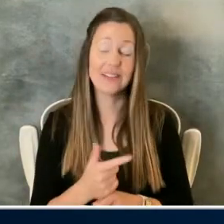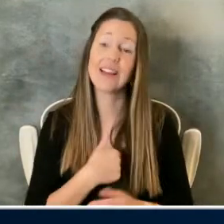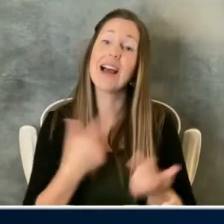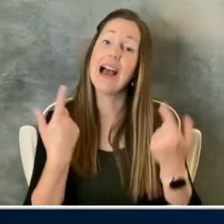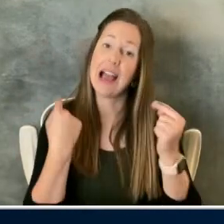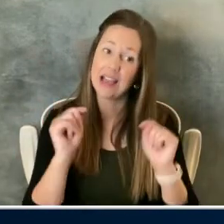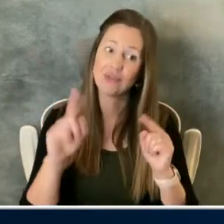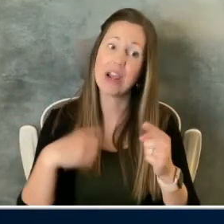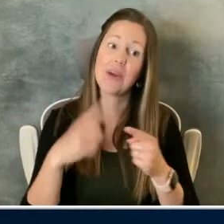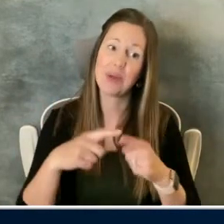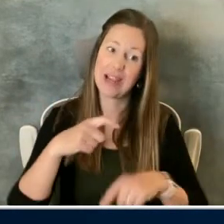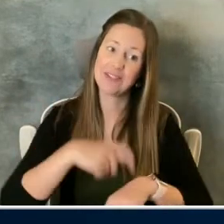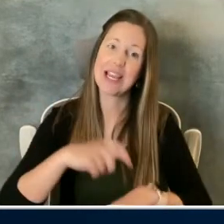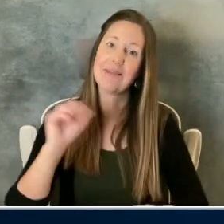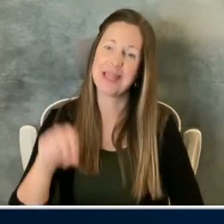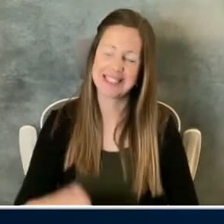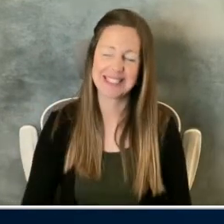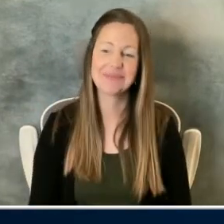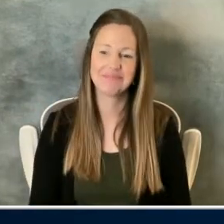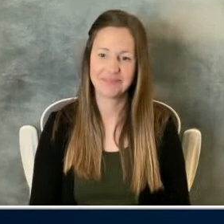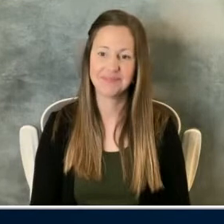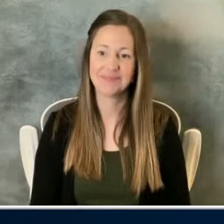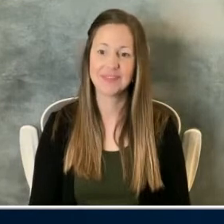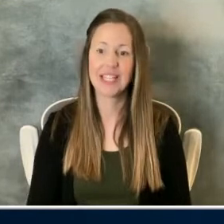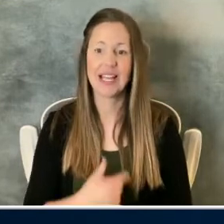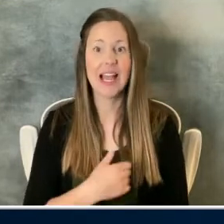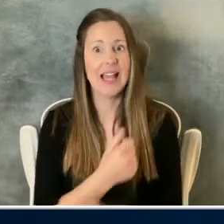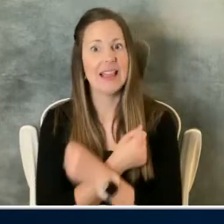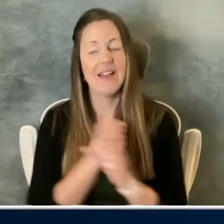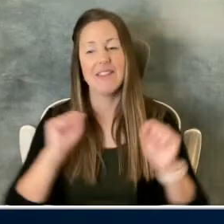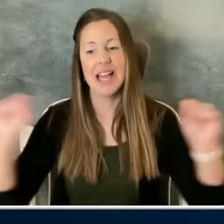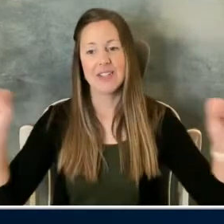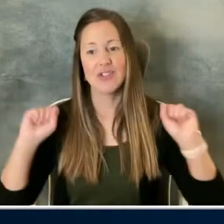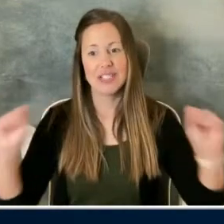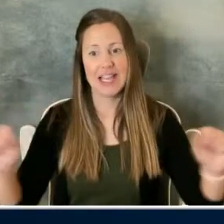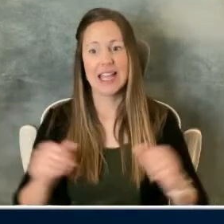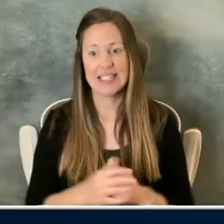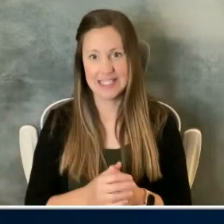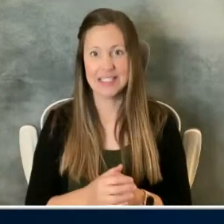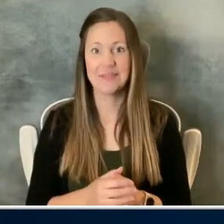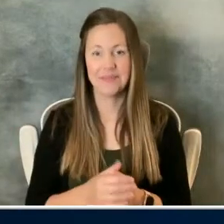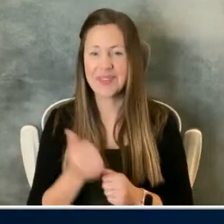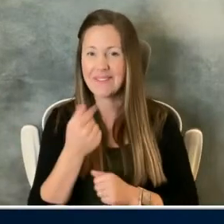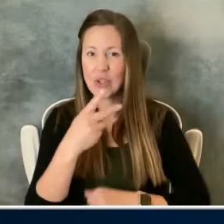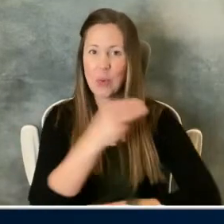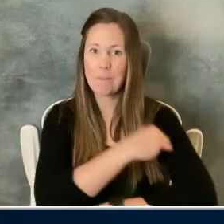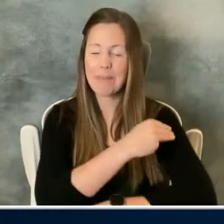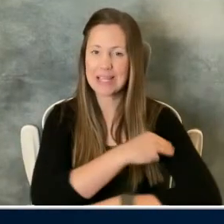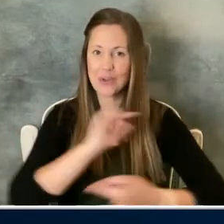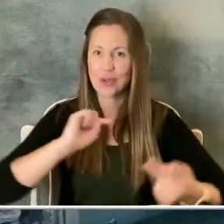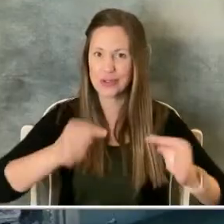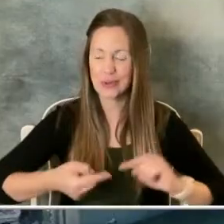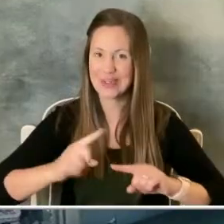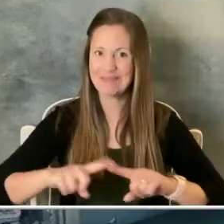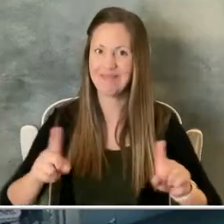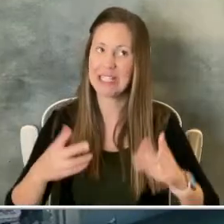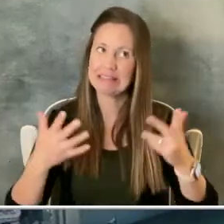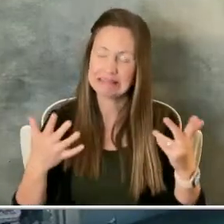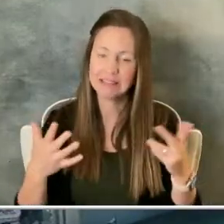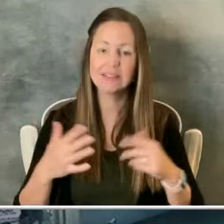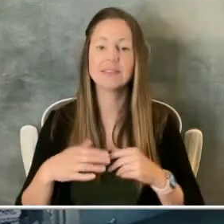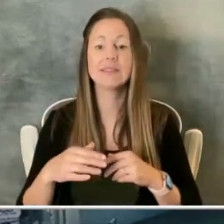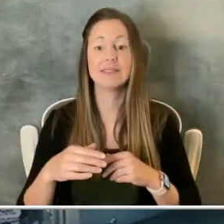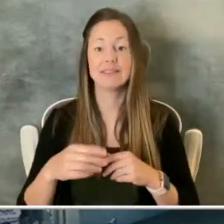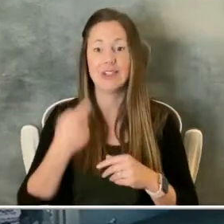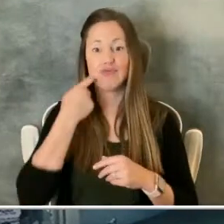Yeah, it is. And I love to exercise. I've had a torn hamstring, so I've been on the disabled list for a little while, but I just got released to go back to the gym